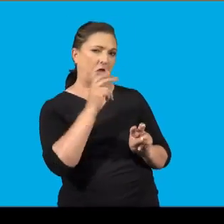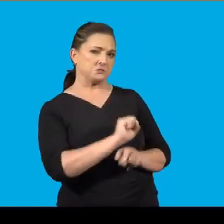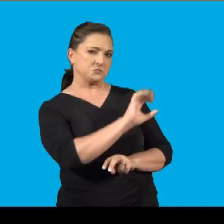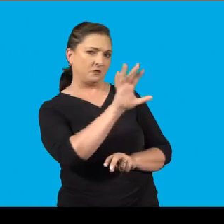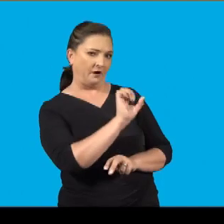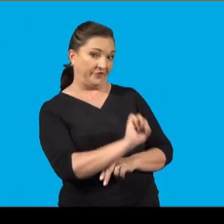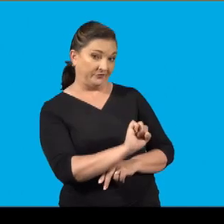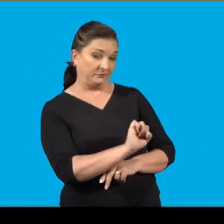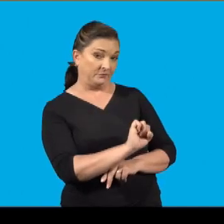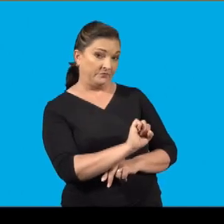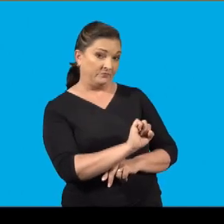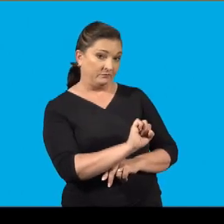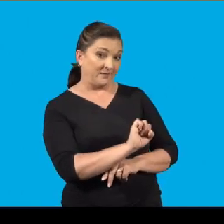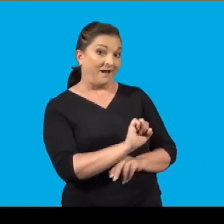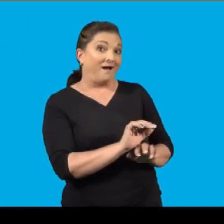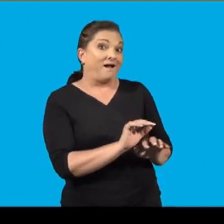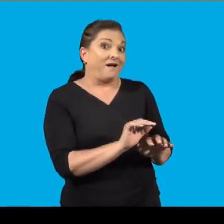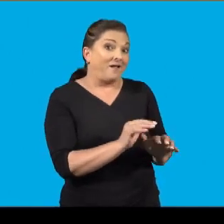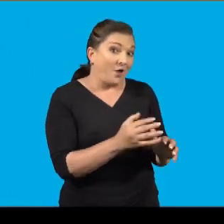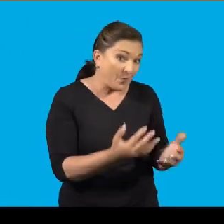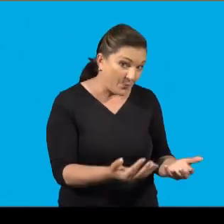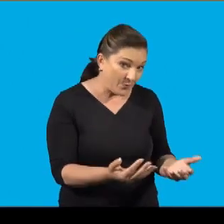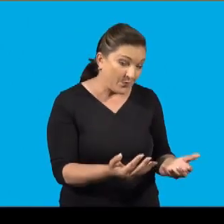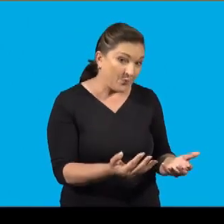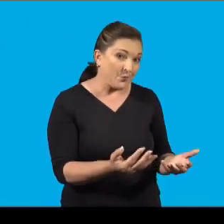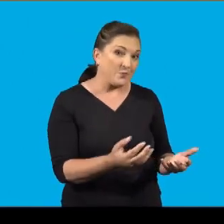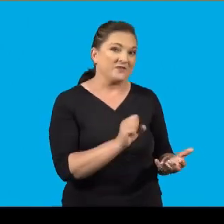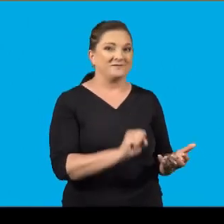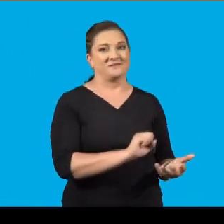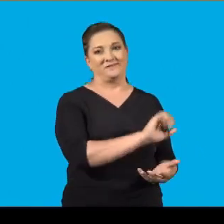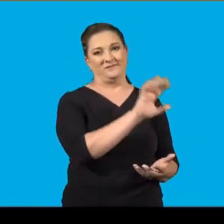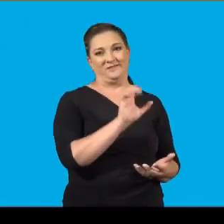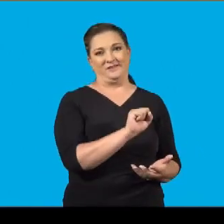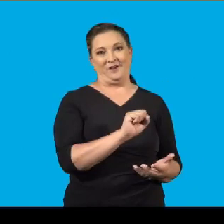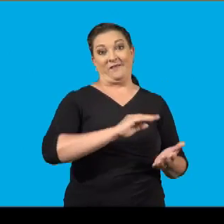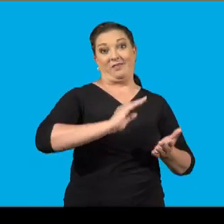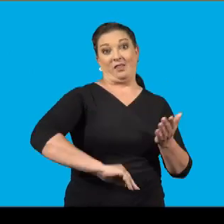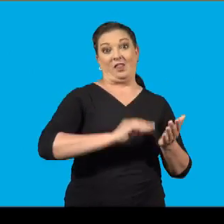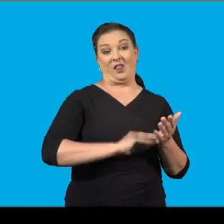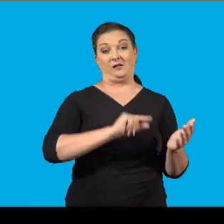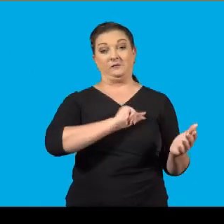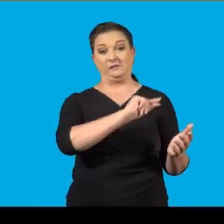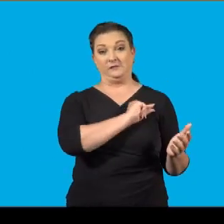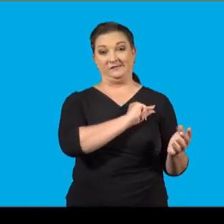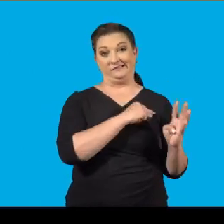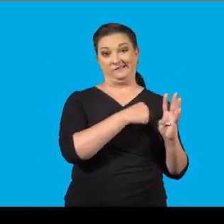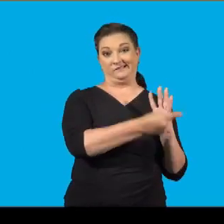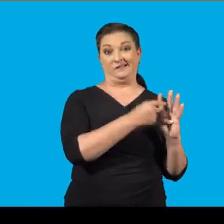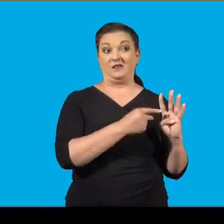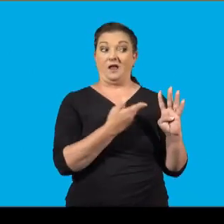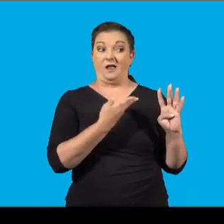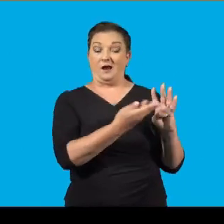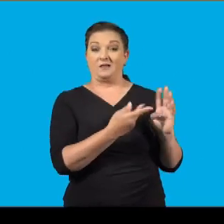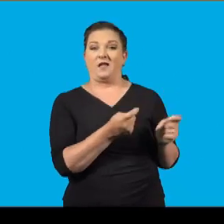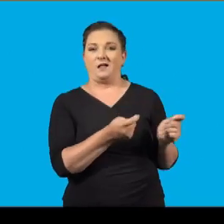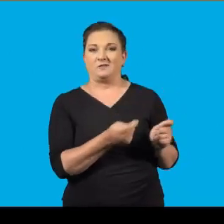see how South Africa, so how is very important, how South Africa dealt with the perpetrators who committed